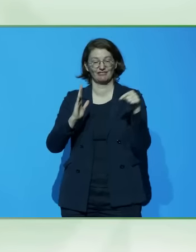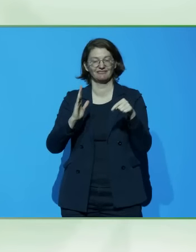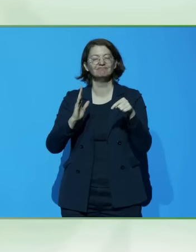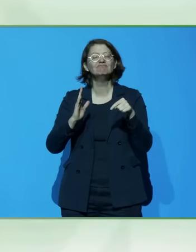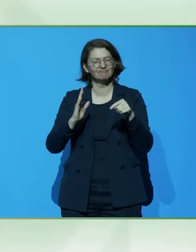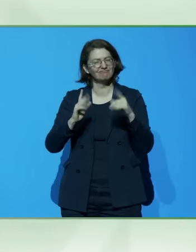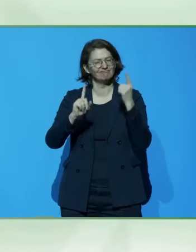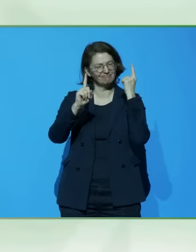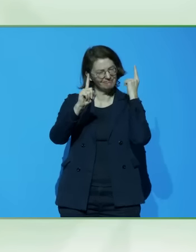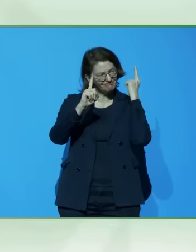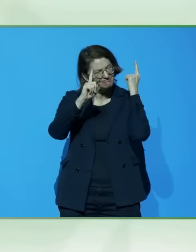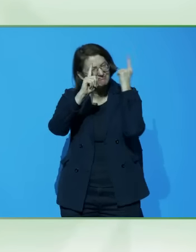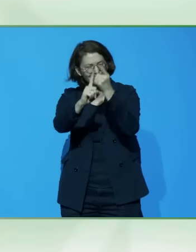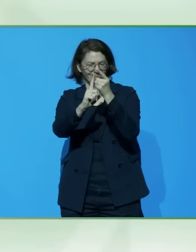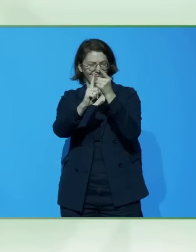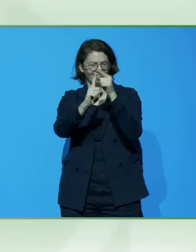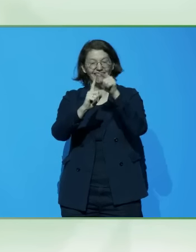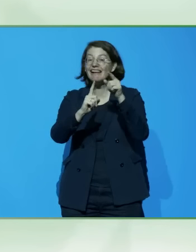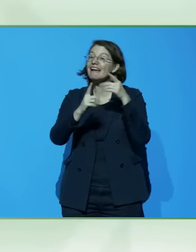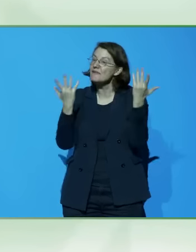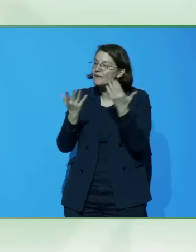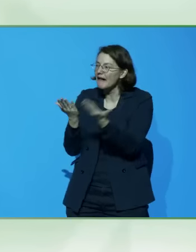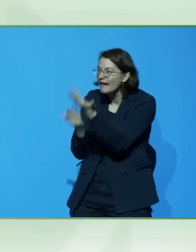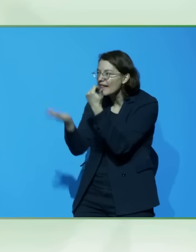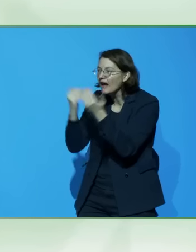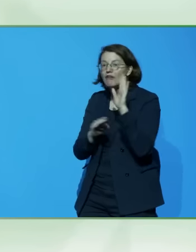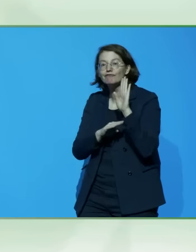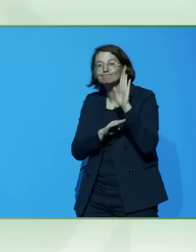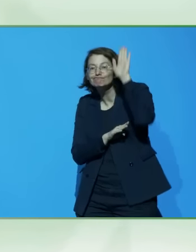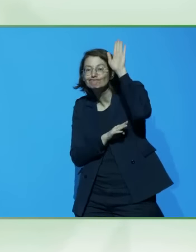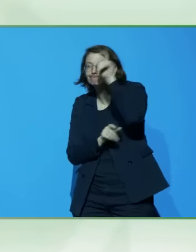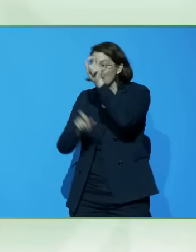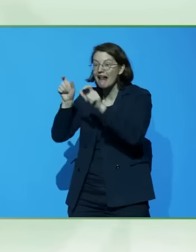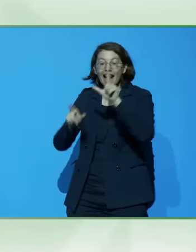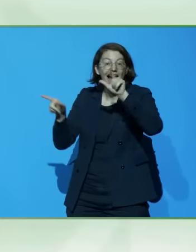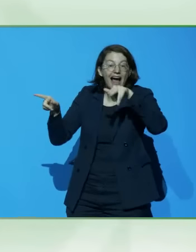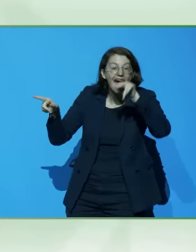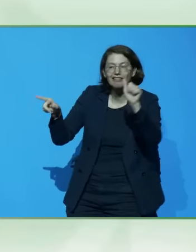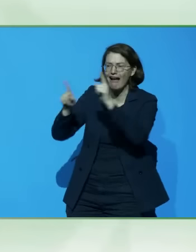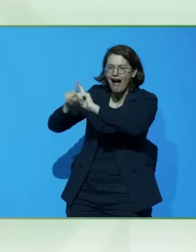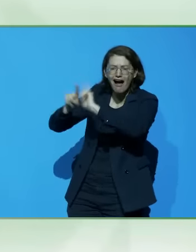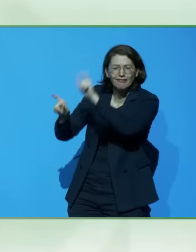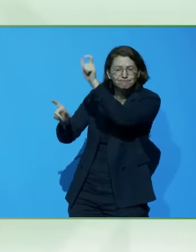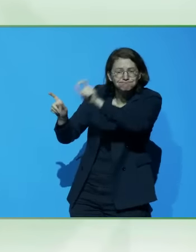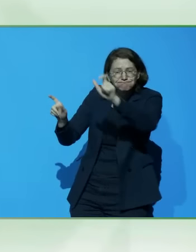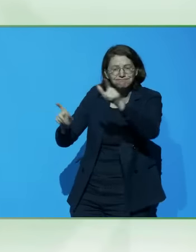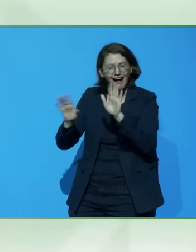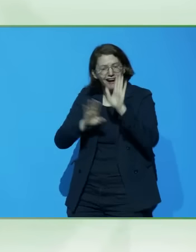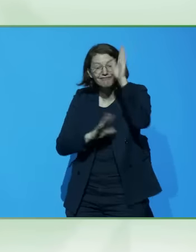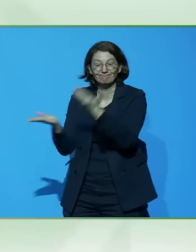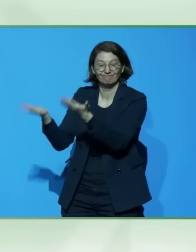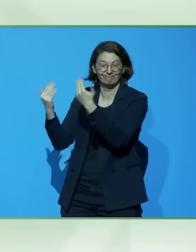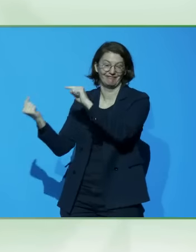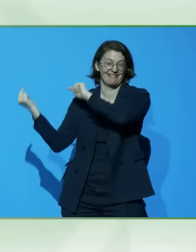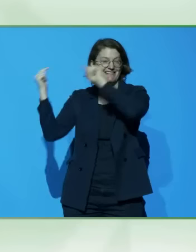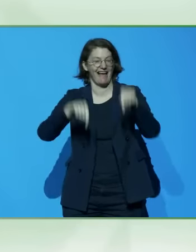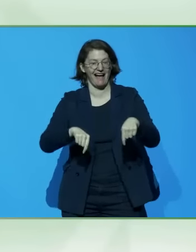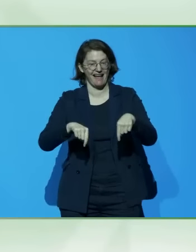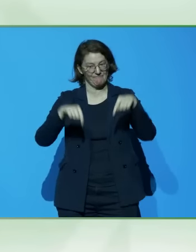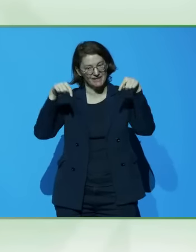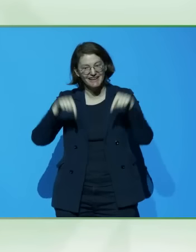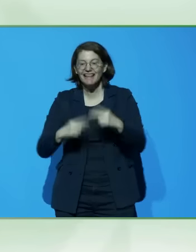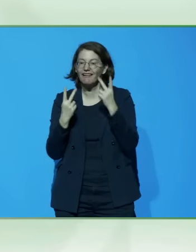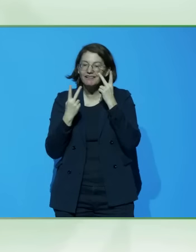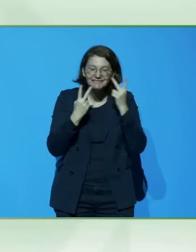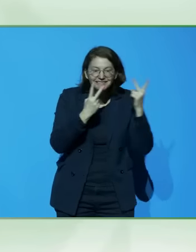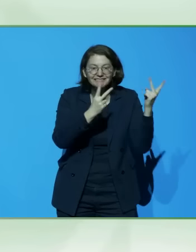your work, if the next generation doesn't carry on, is quite frankly useless. We need the young generation here in the room. And you know what? When you were